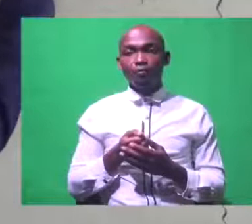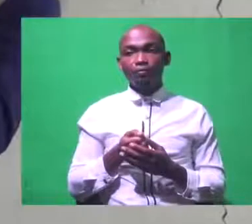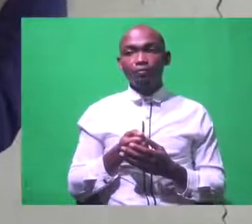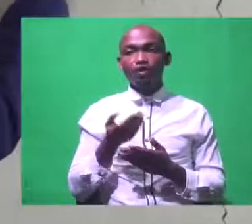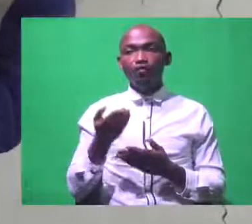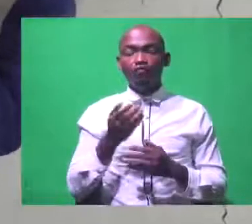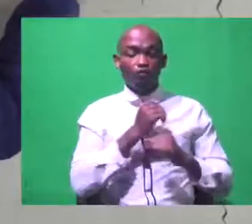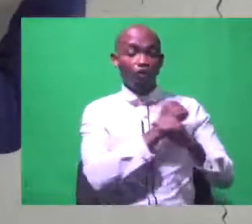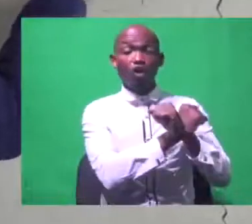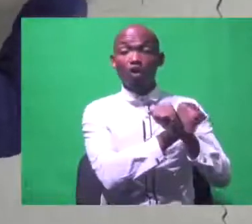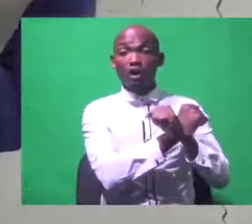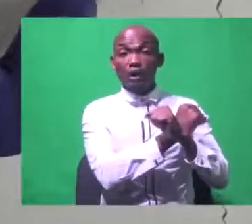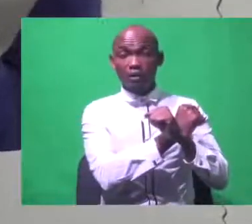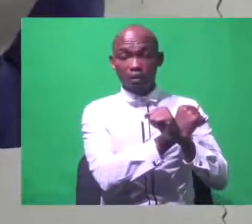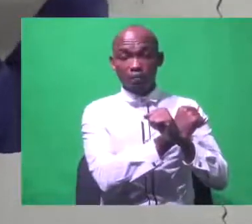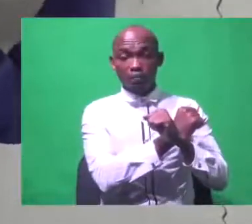communalism.